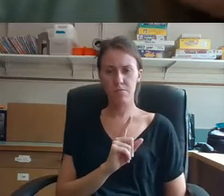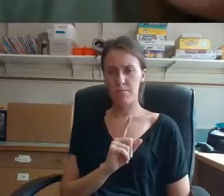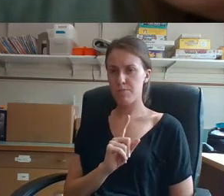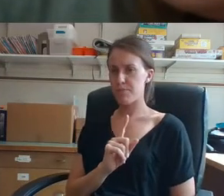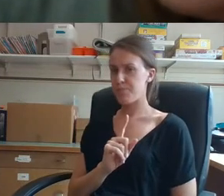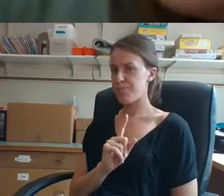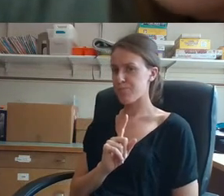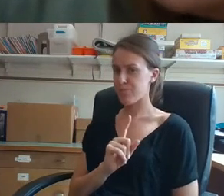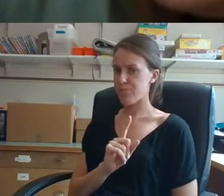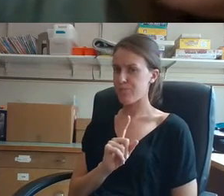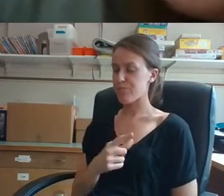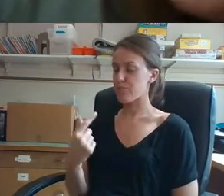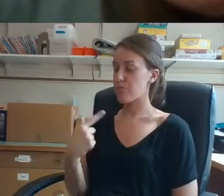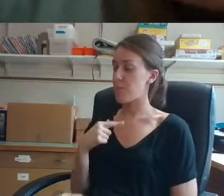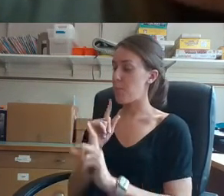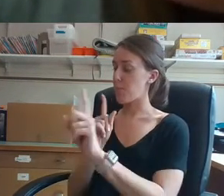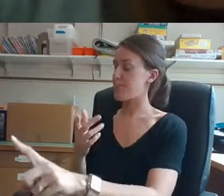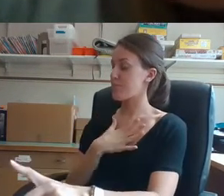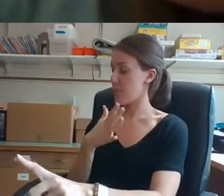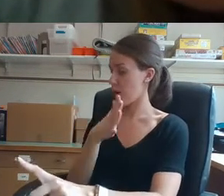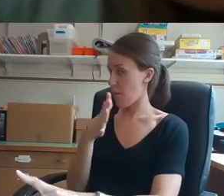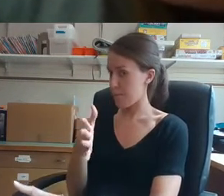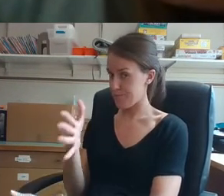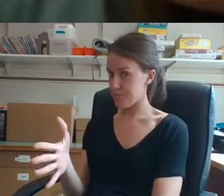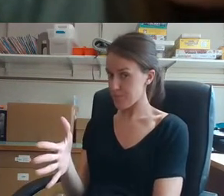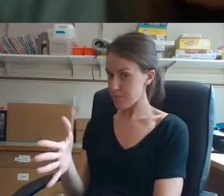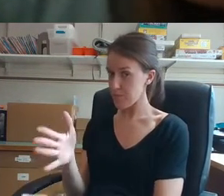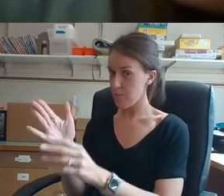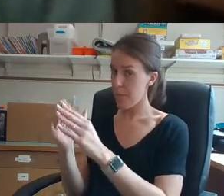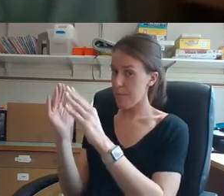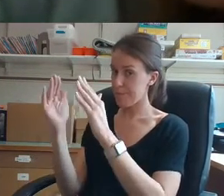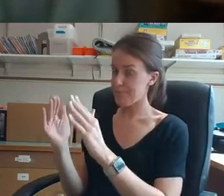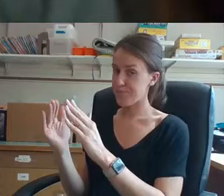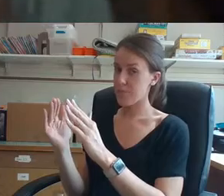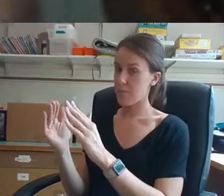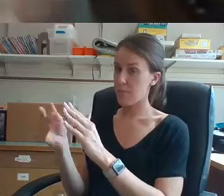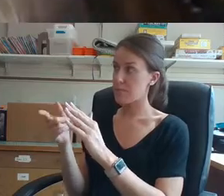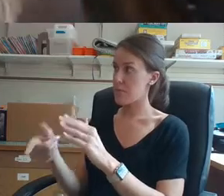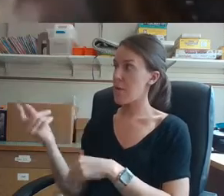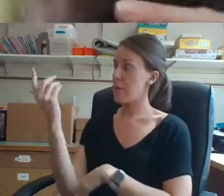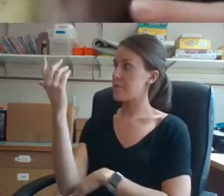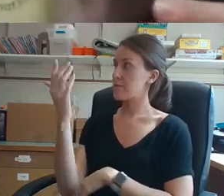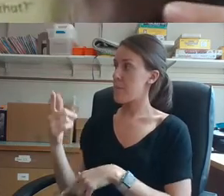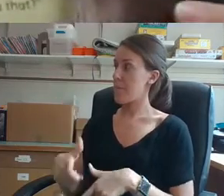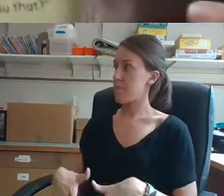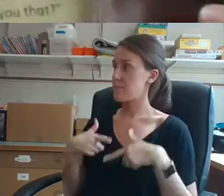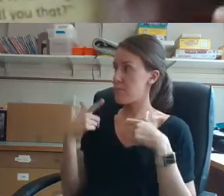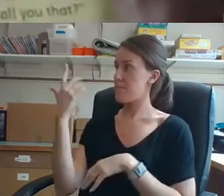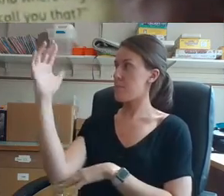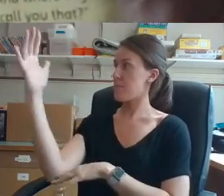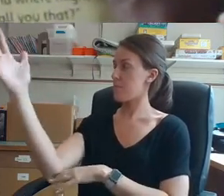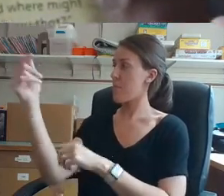Little Red Riding Hood said. I'm bringing my grandmother this basket of treats. She lives on the other side of the